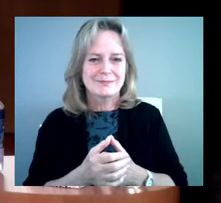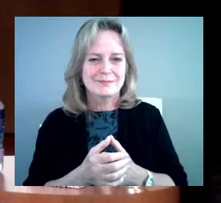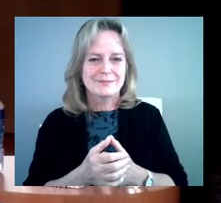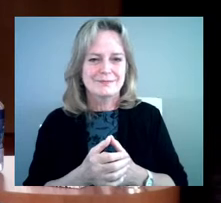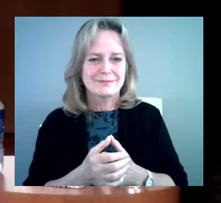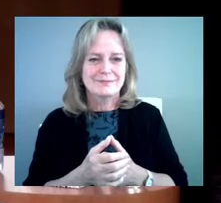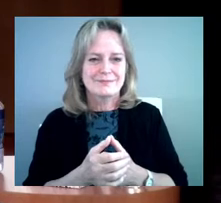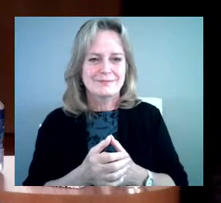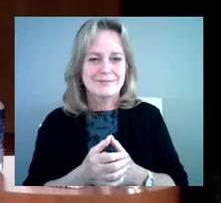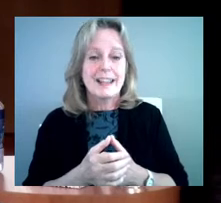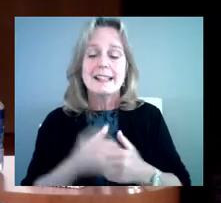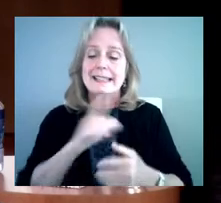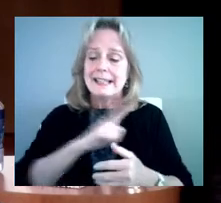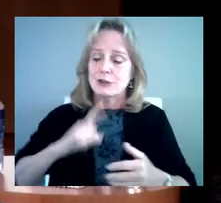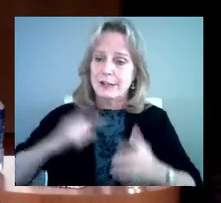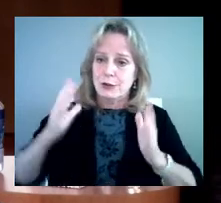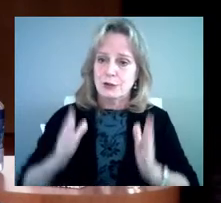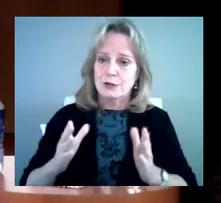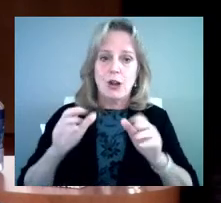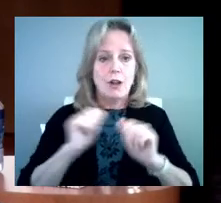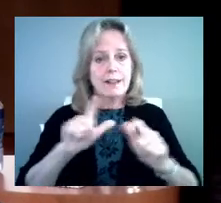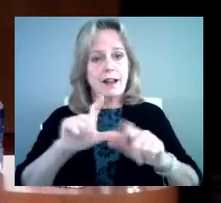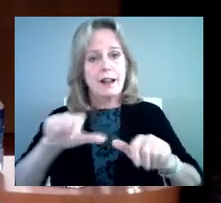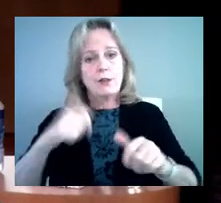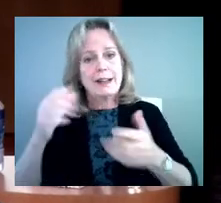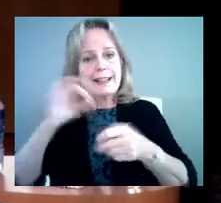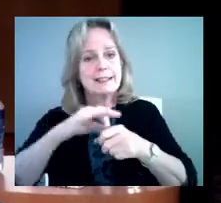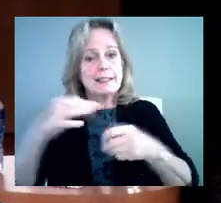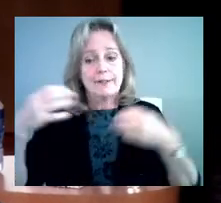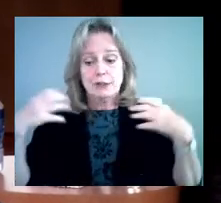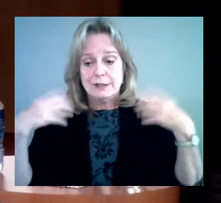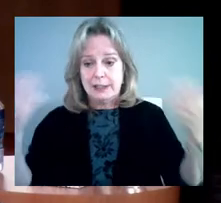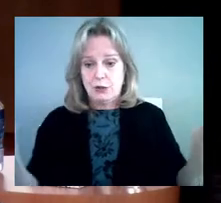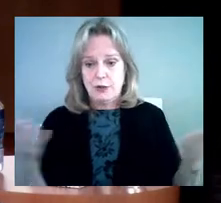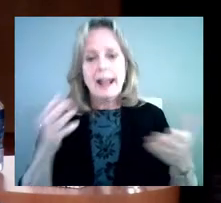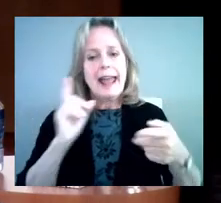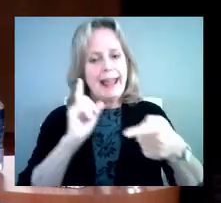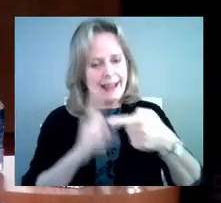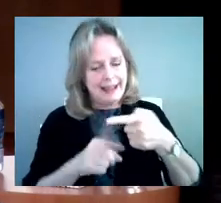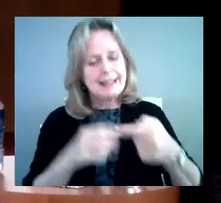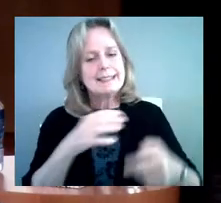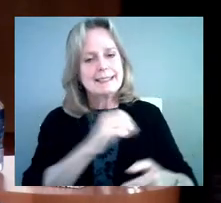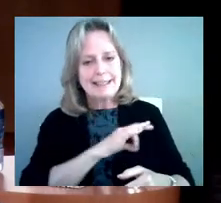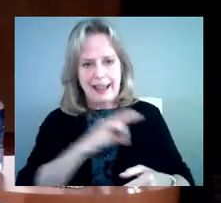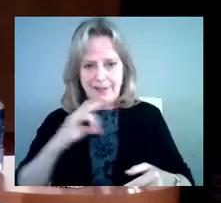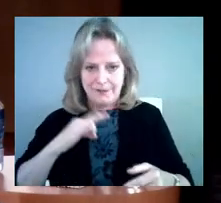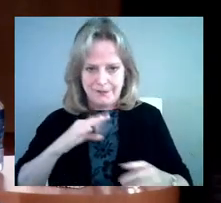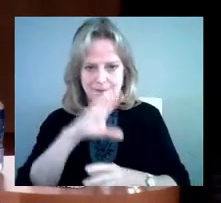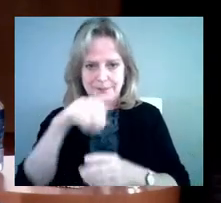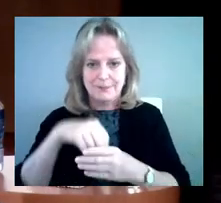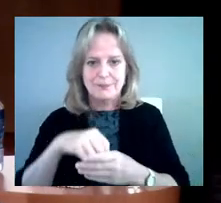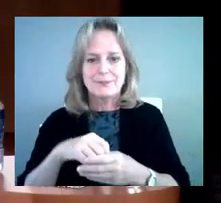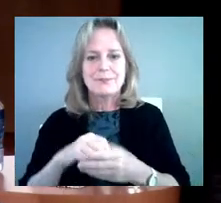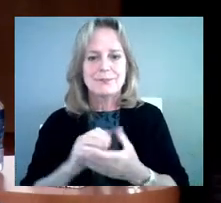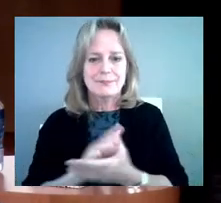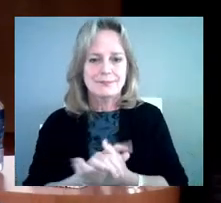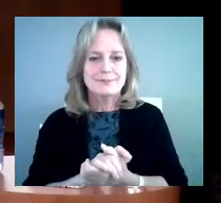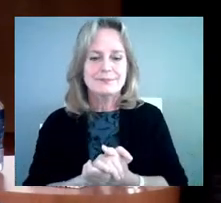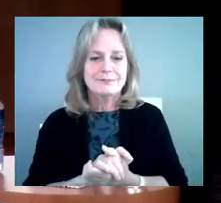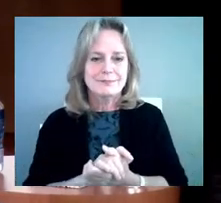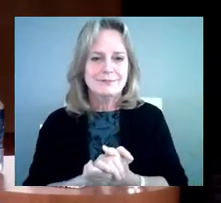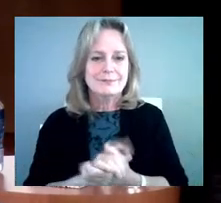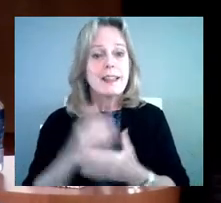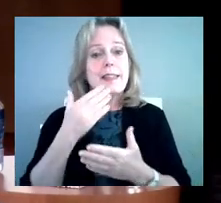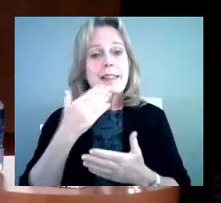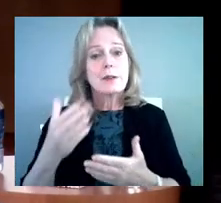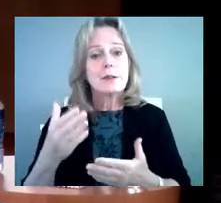And to the legislators and all the other elected officials and their staffs. Thank